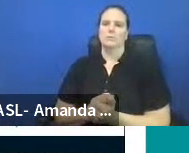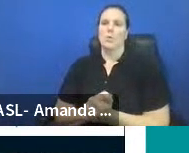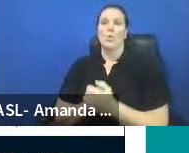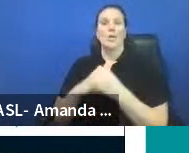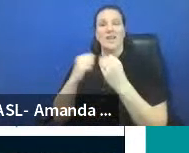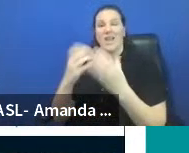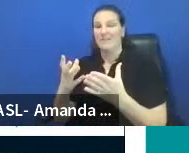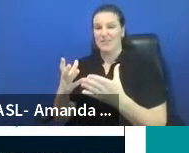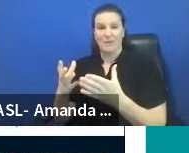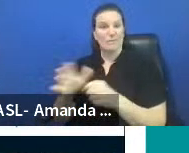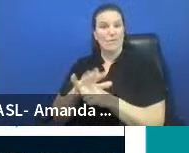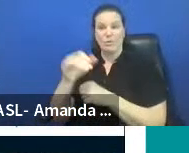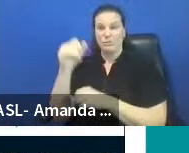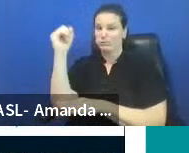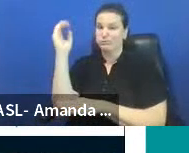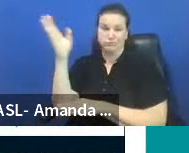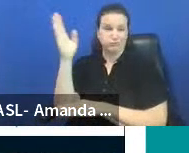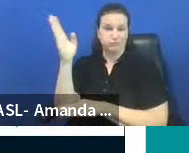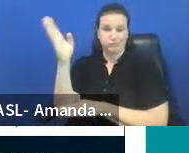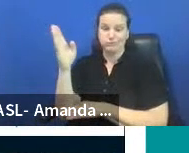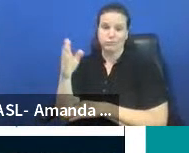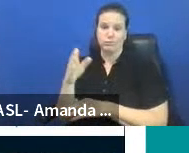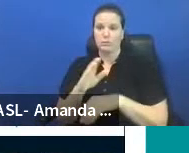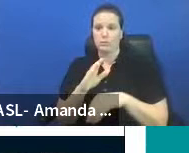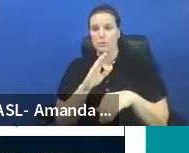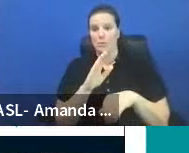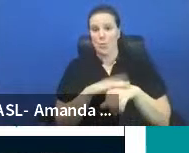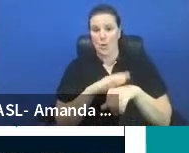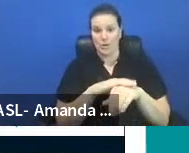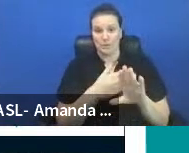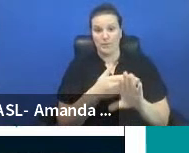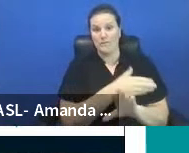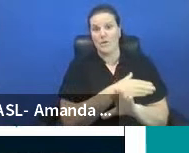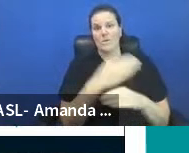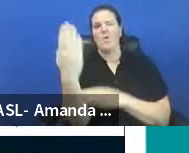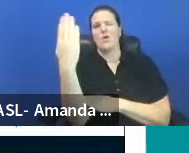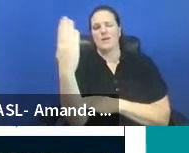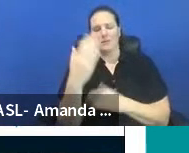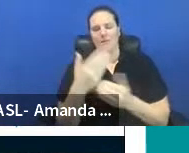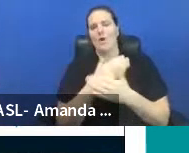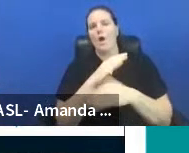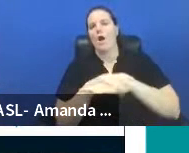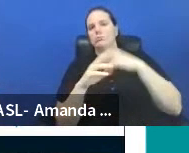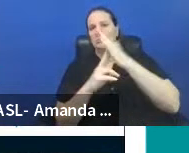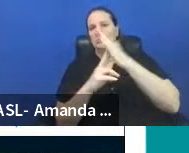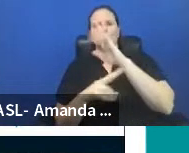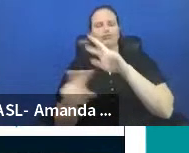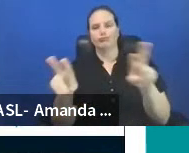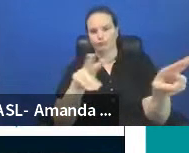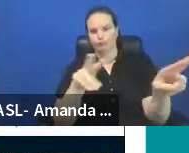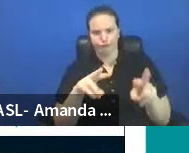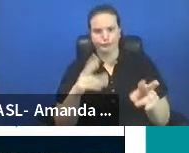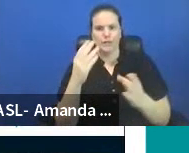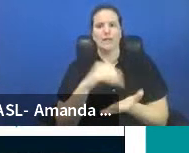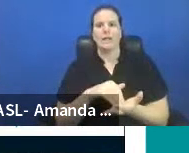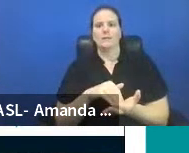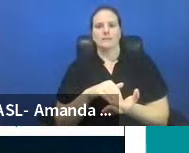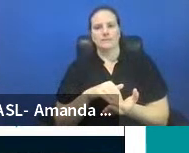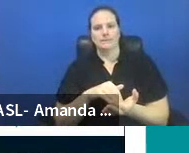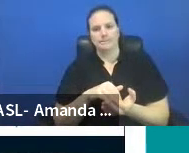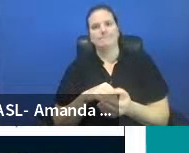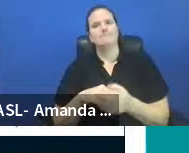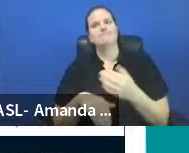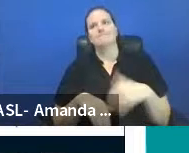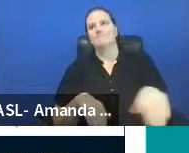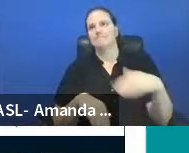a full presentation in the morning before they came out on the bridge. So once again, very,